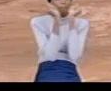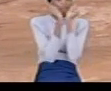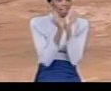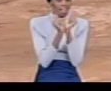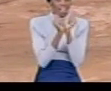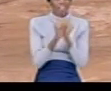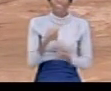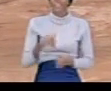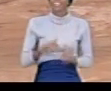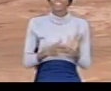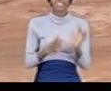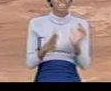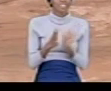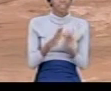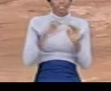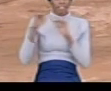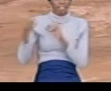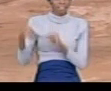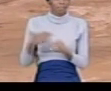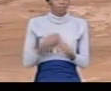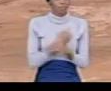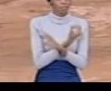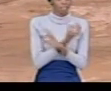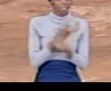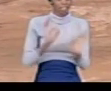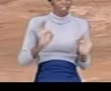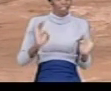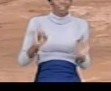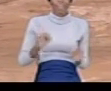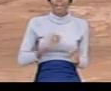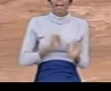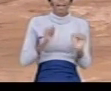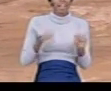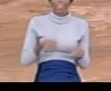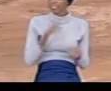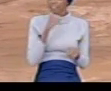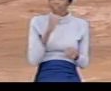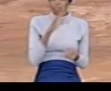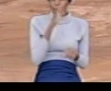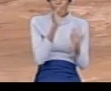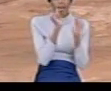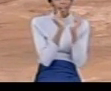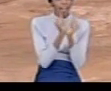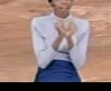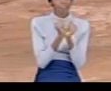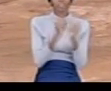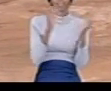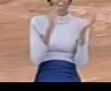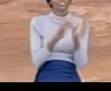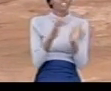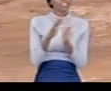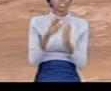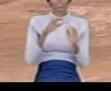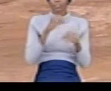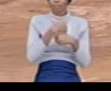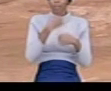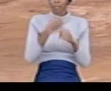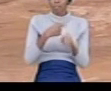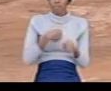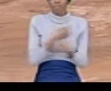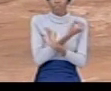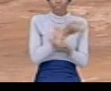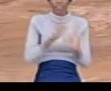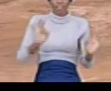be bound since Jesus set me free. I cannot be bound since Jesus set